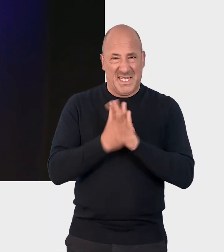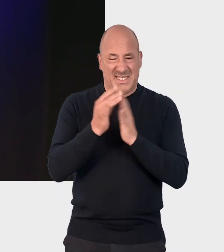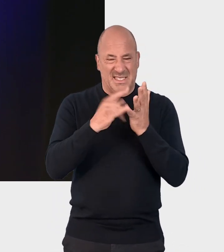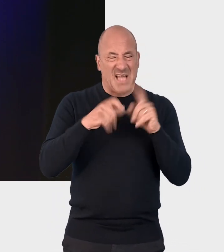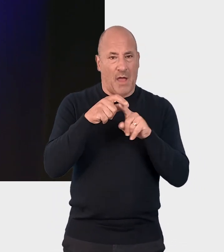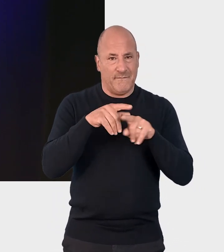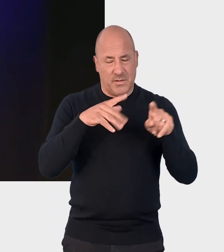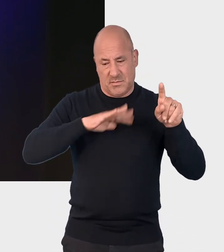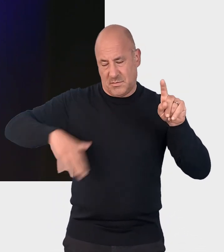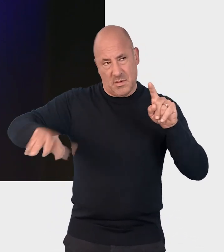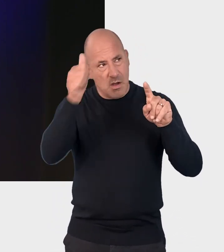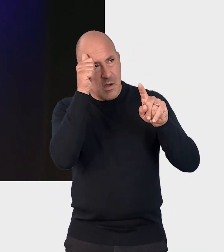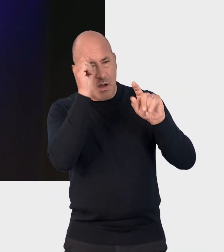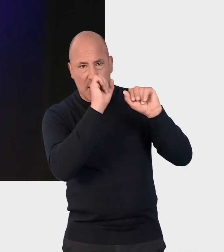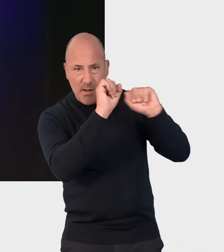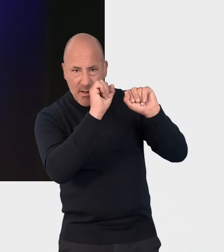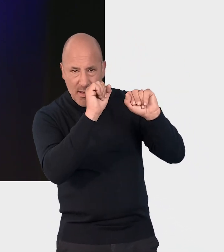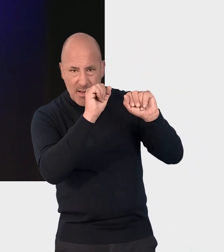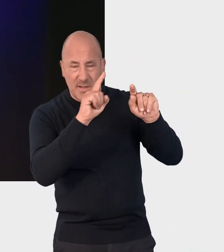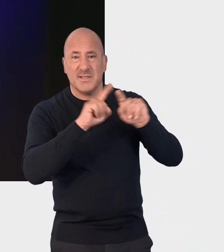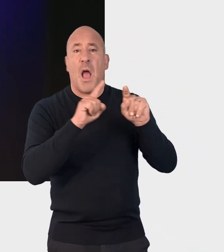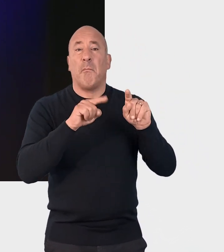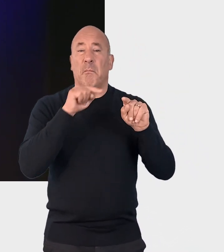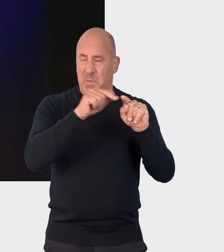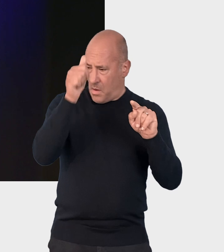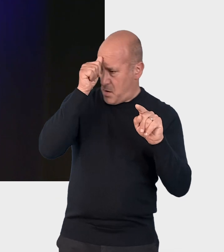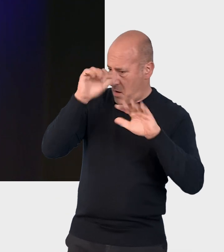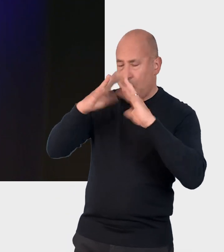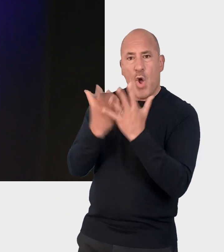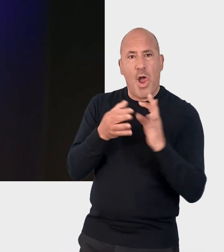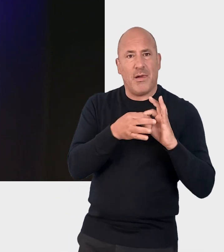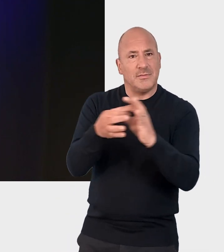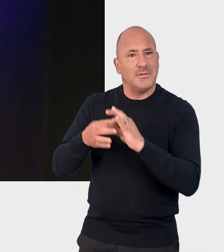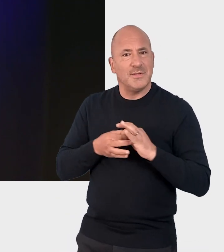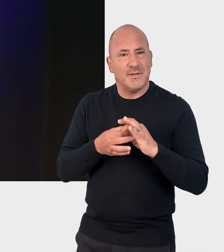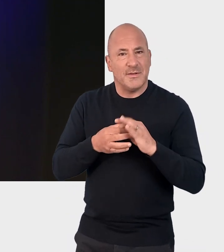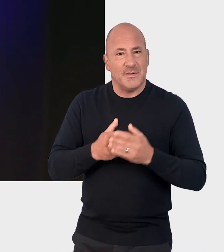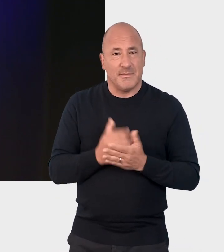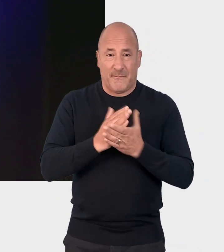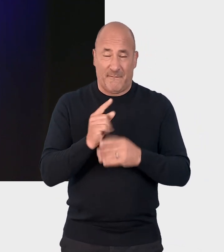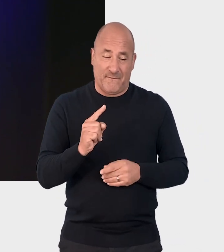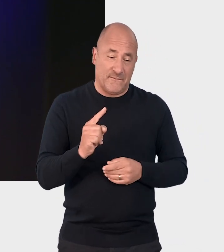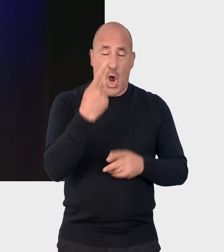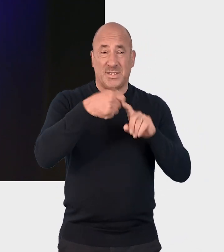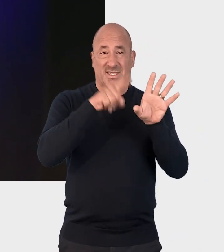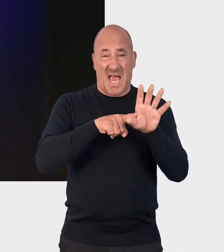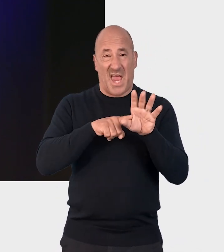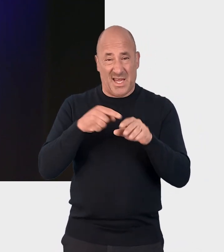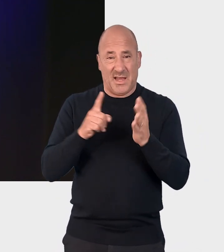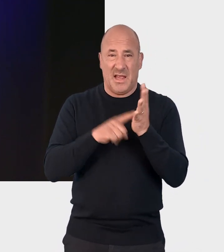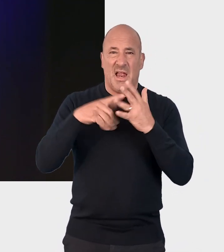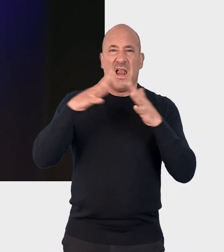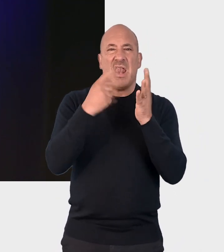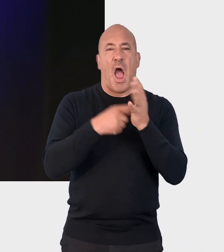UK, but right around the globe. And it's taken Salford to the world, and it's brought the world to Salford. And from